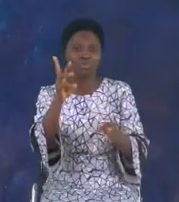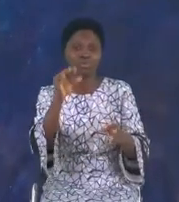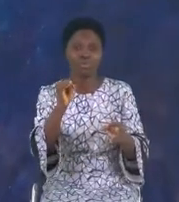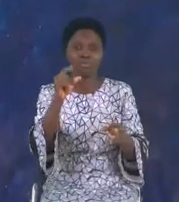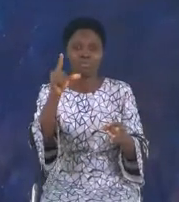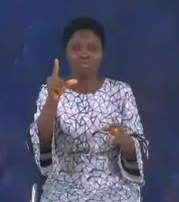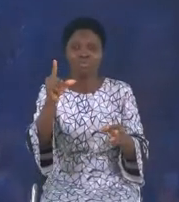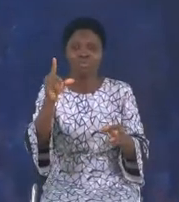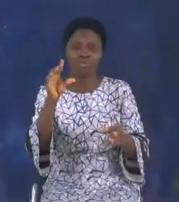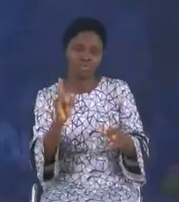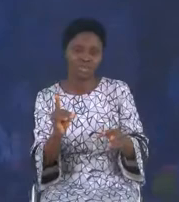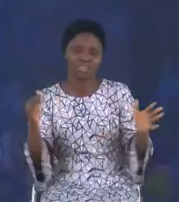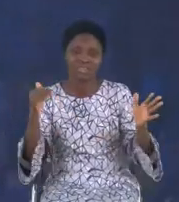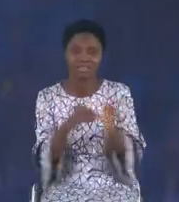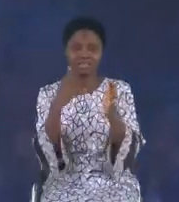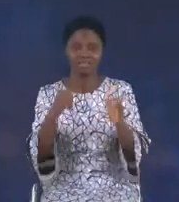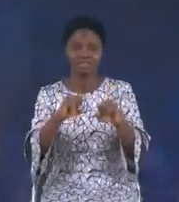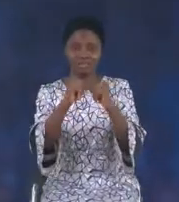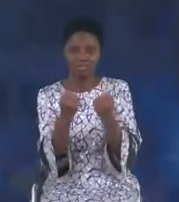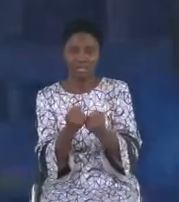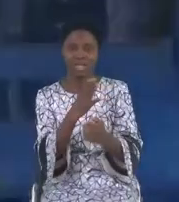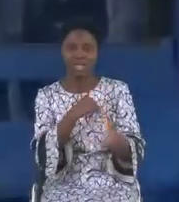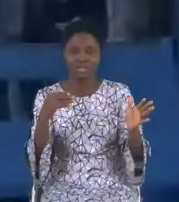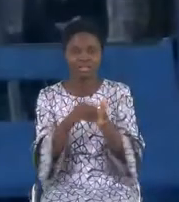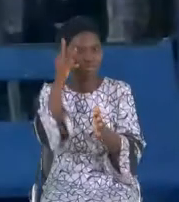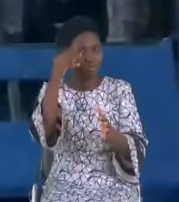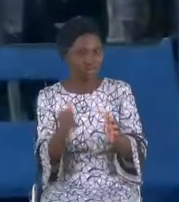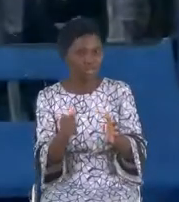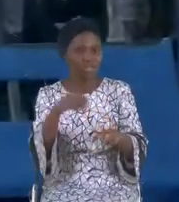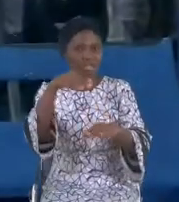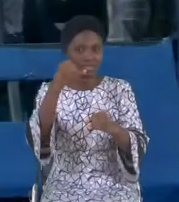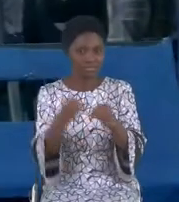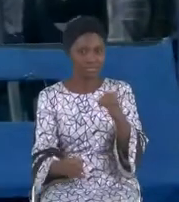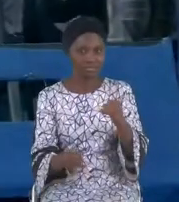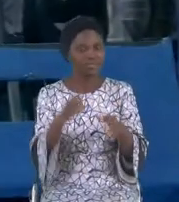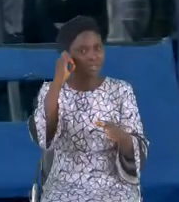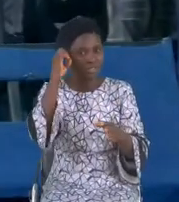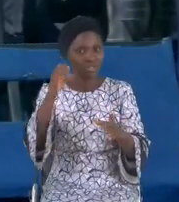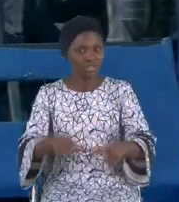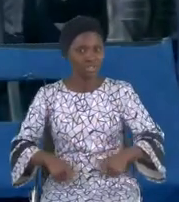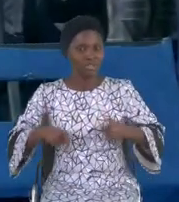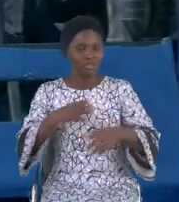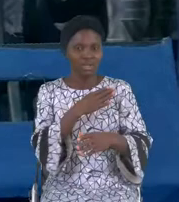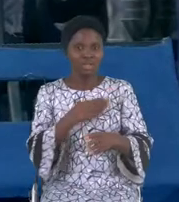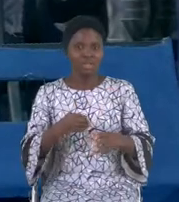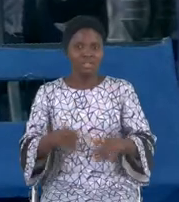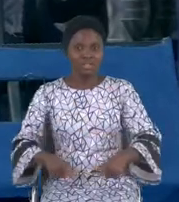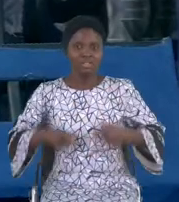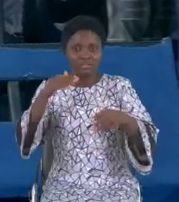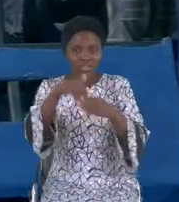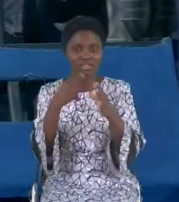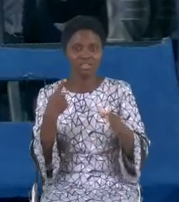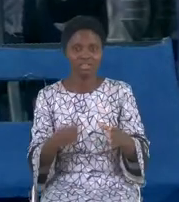eventually he leads and dwelt in the jews in the cemetery and